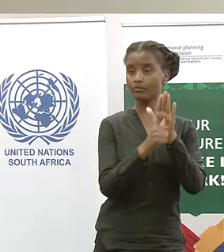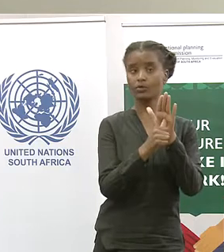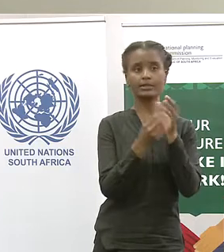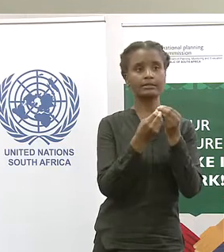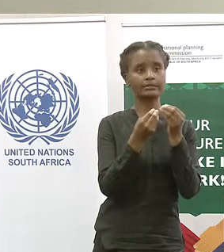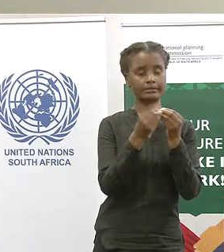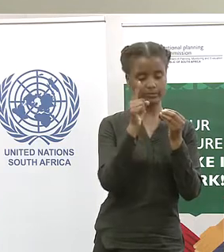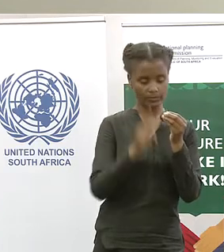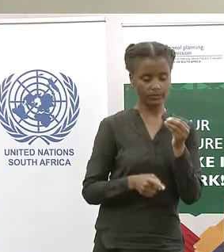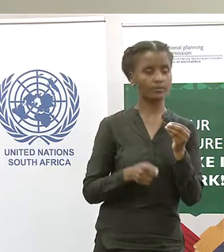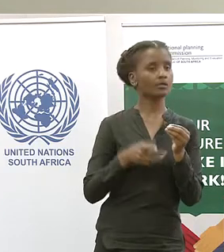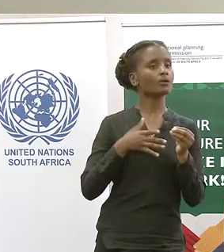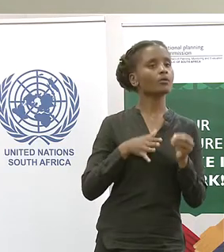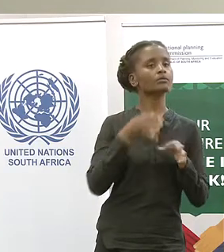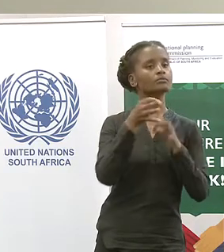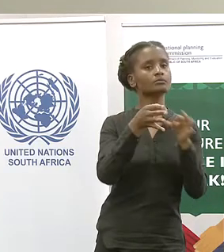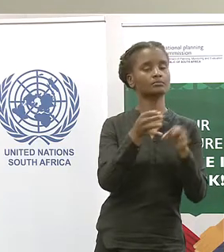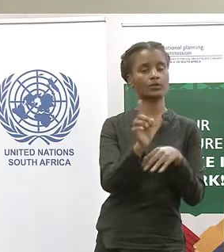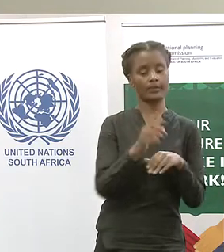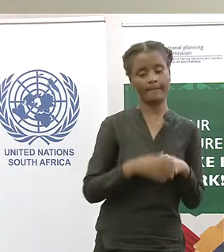to highlight is that